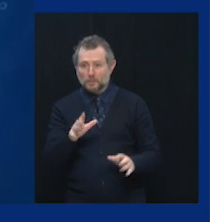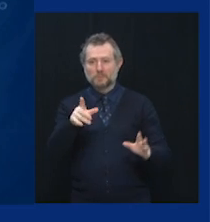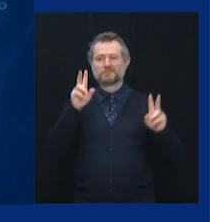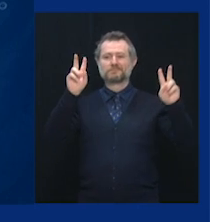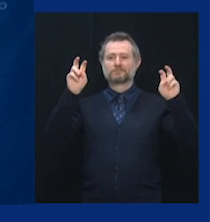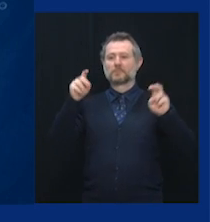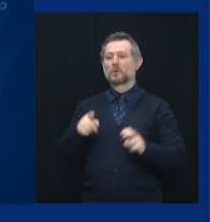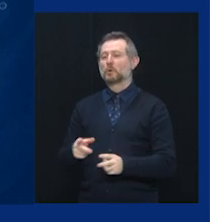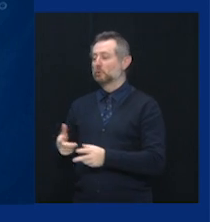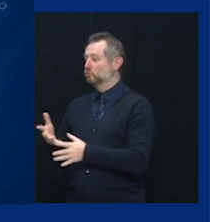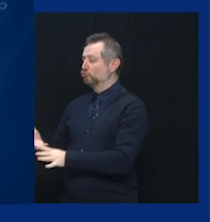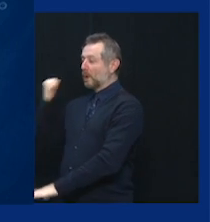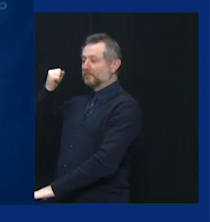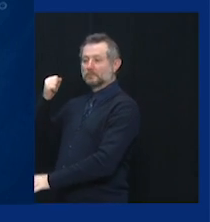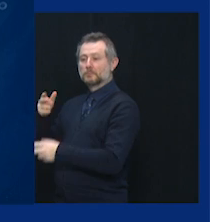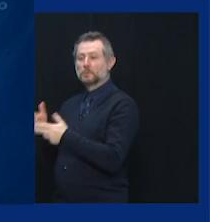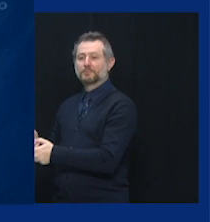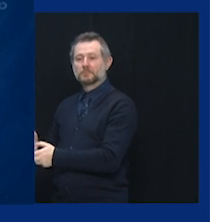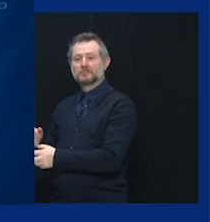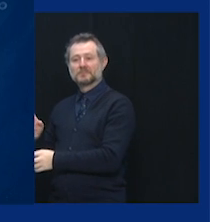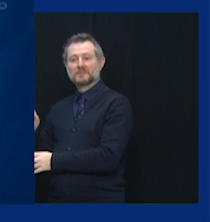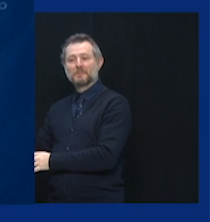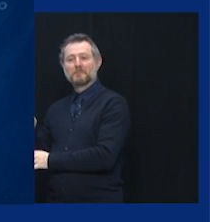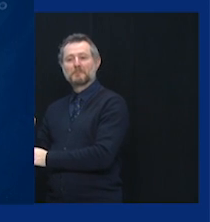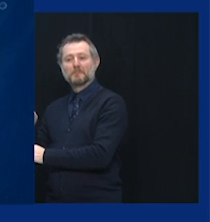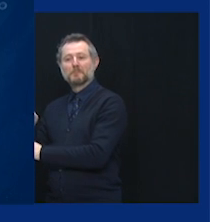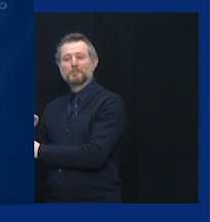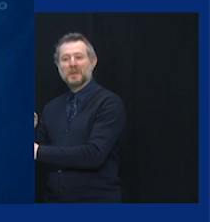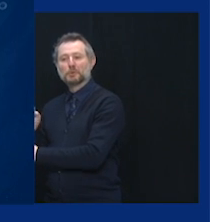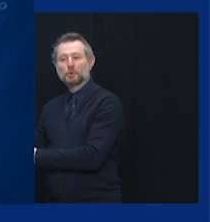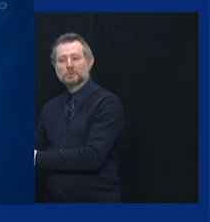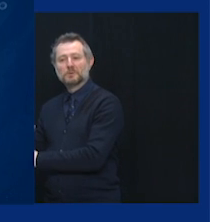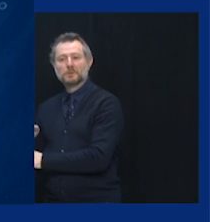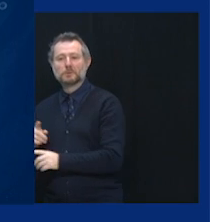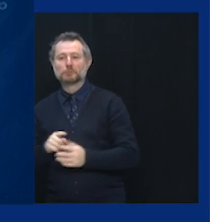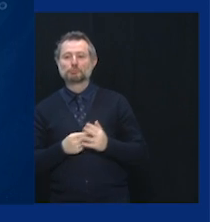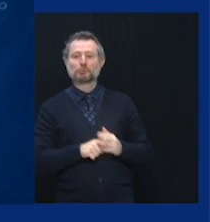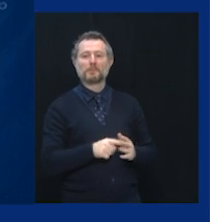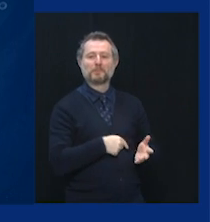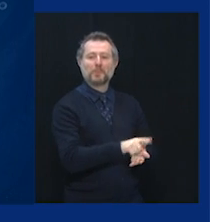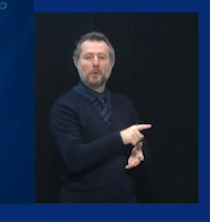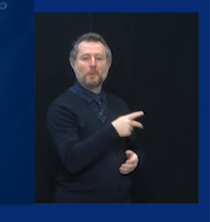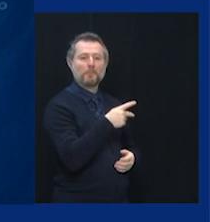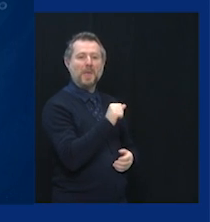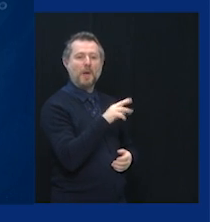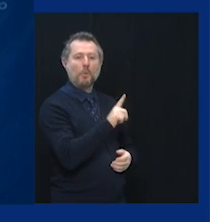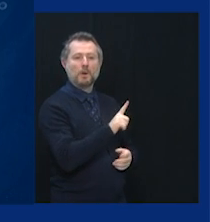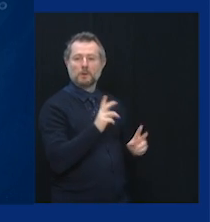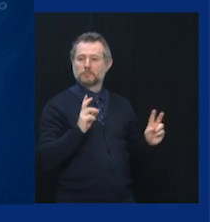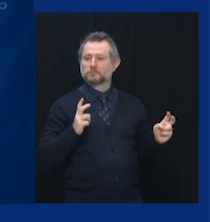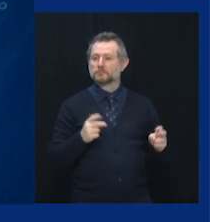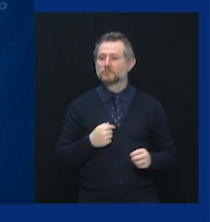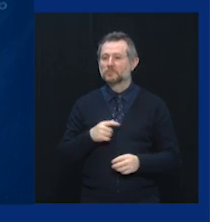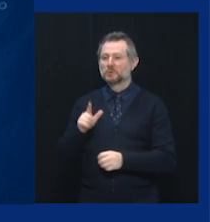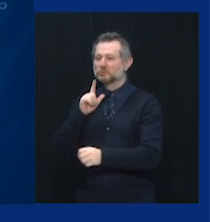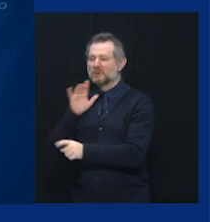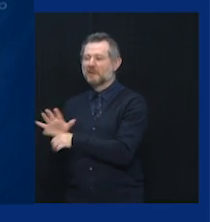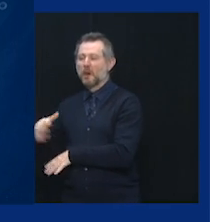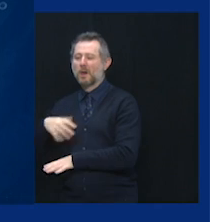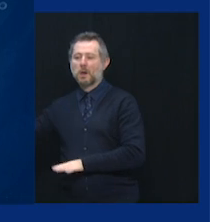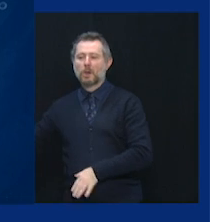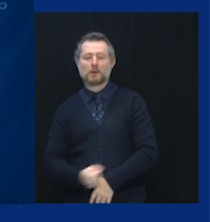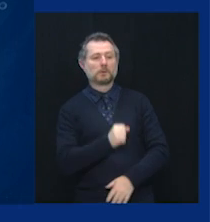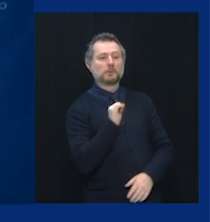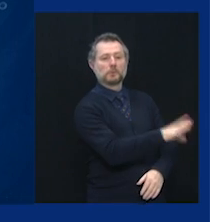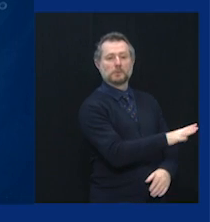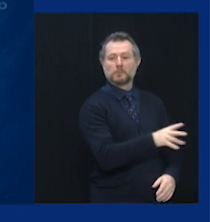doing. The Trump administration, and I said this not because he's out of office, I said it